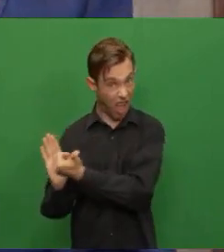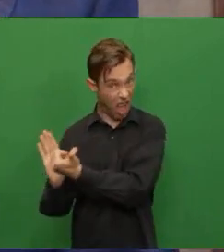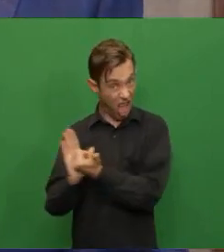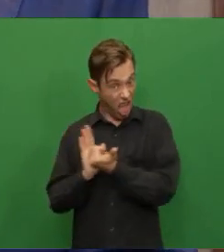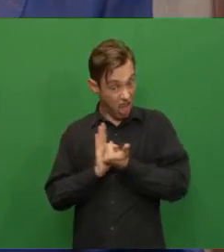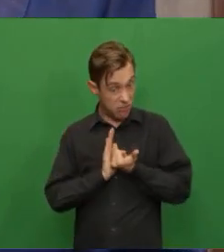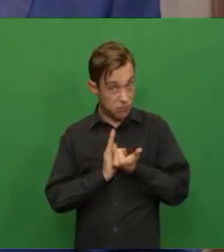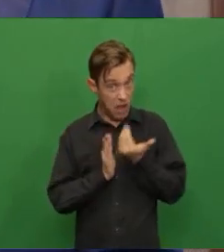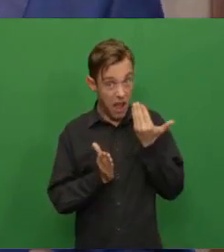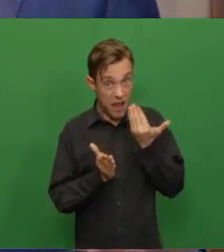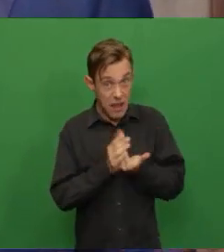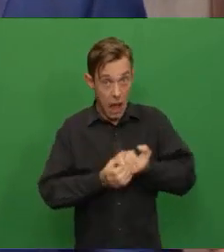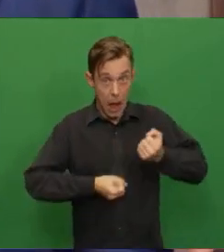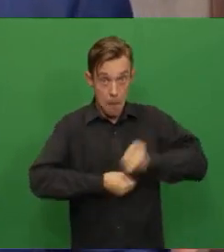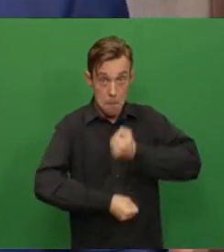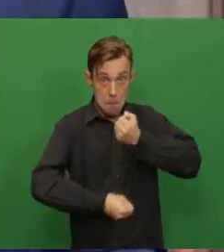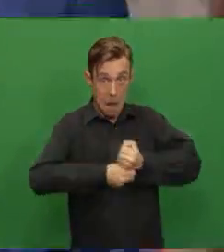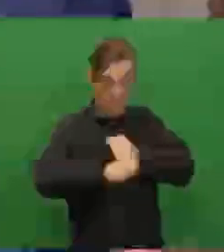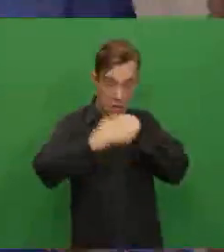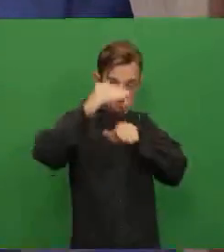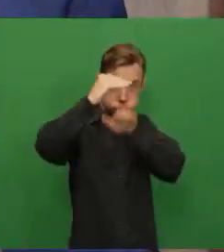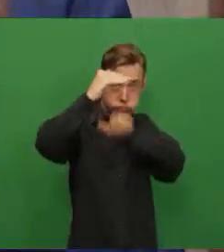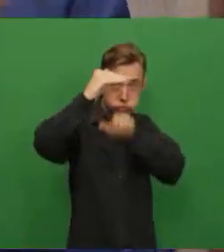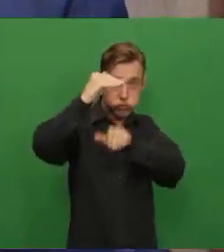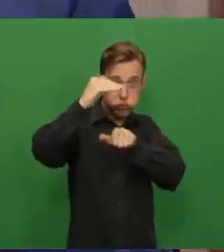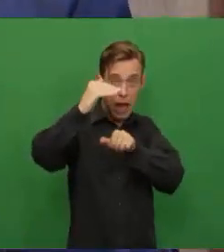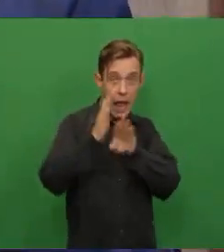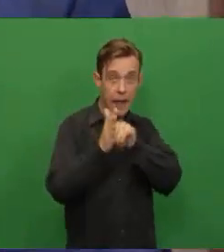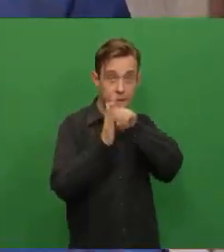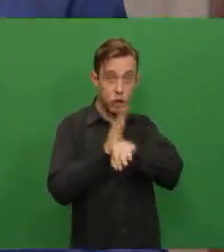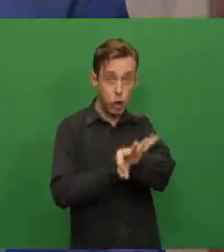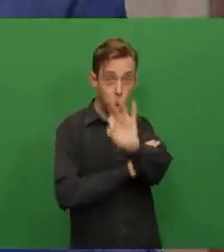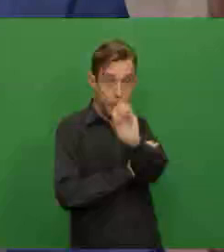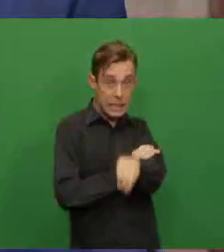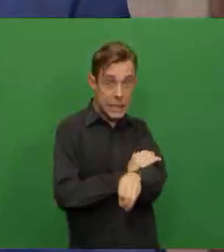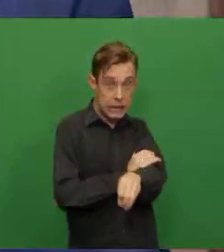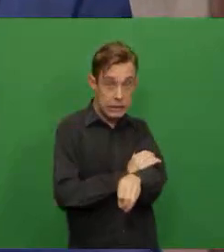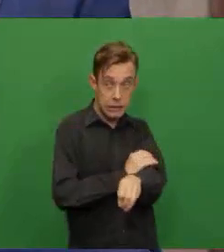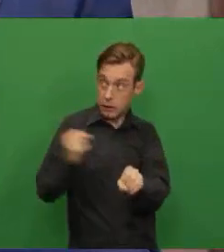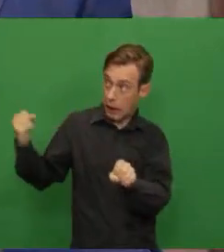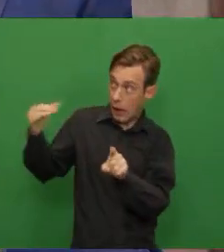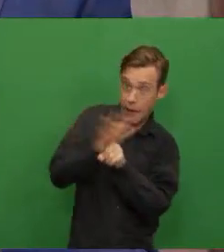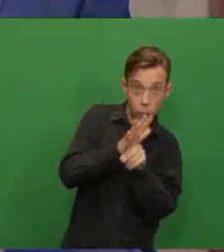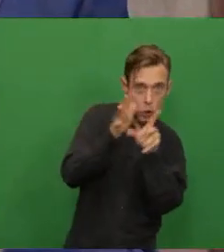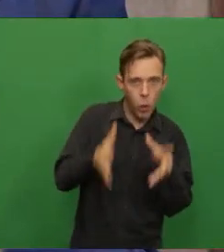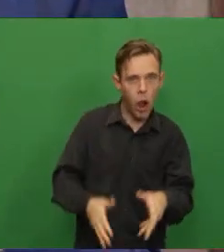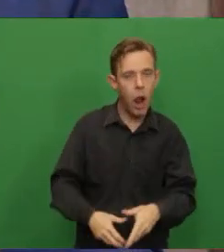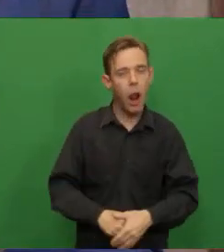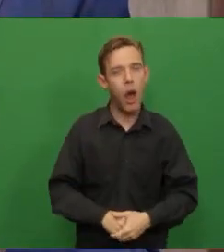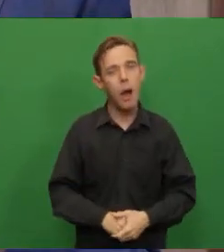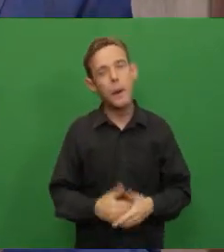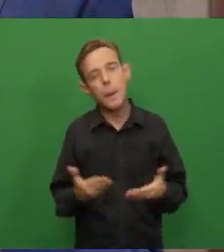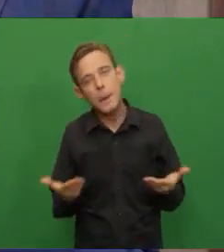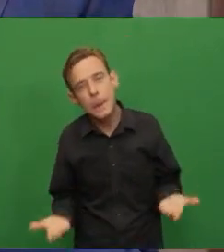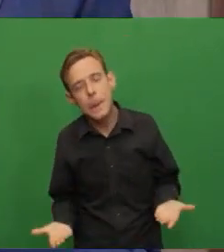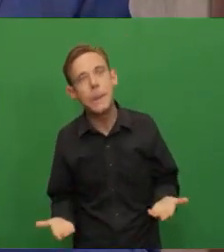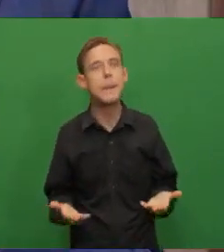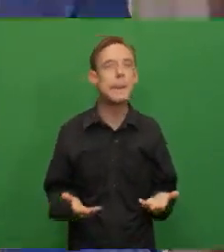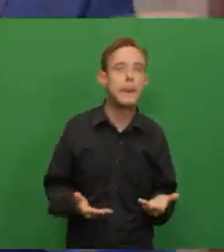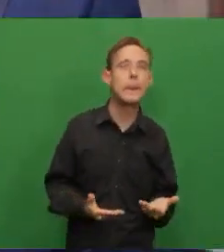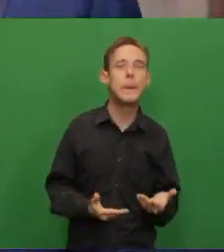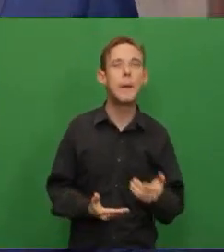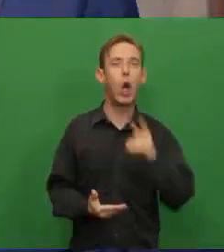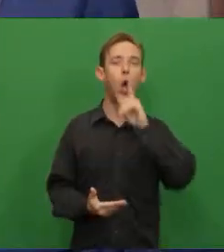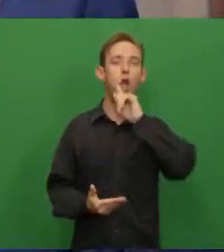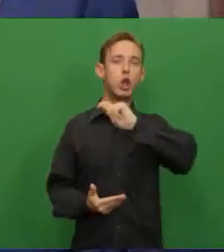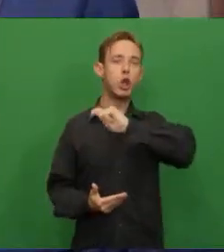anchor inflation expectations closer to the midpoint? Well, the QPM itself is actually, in it, with